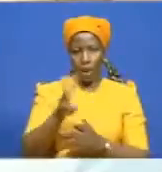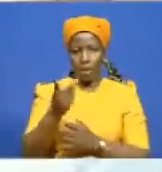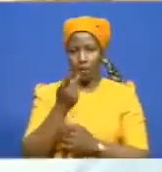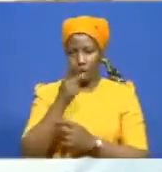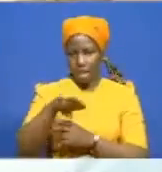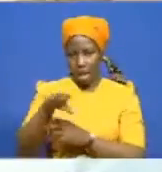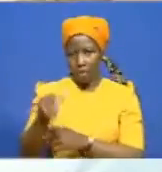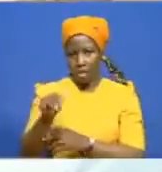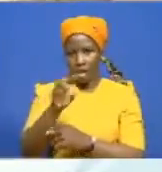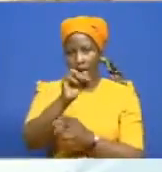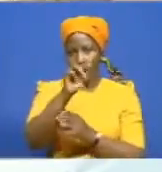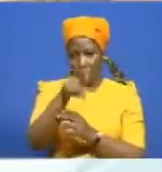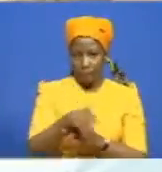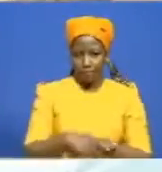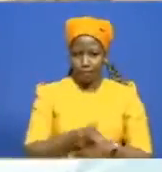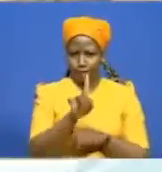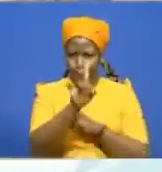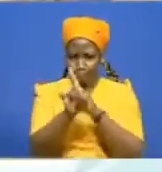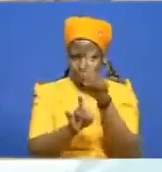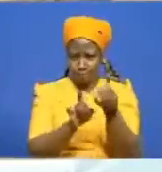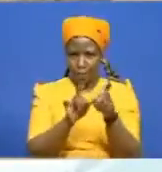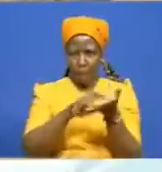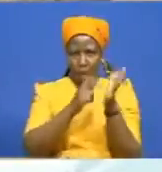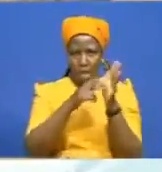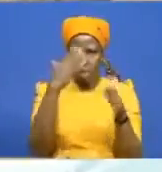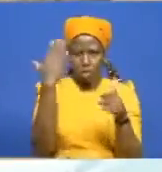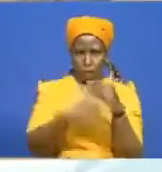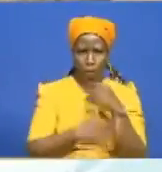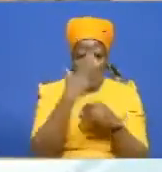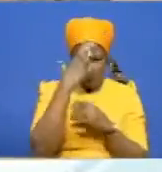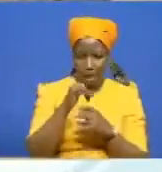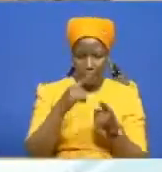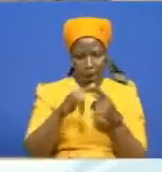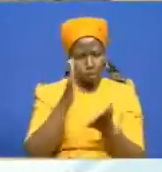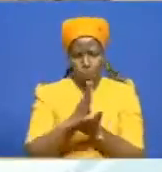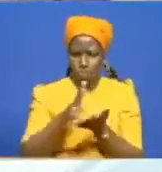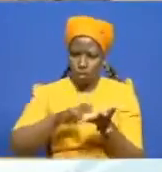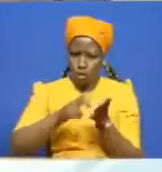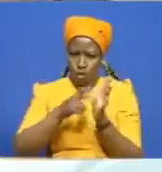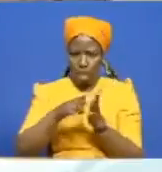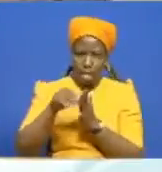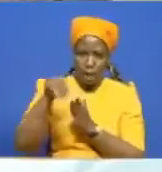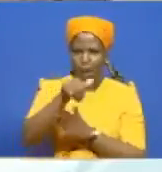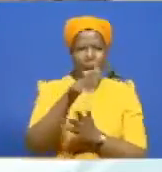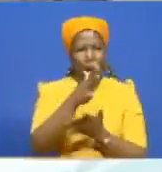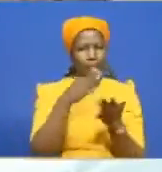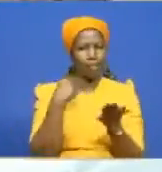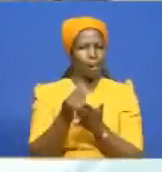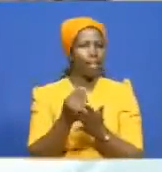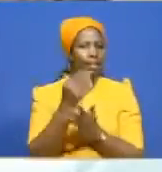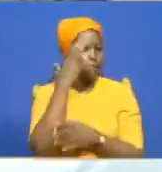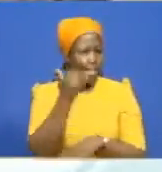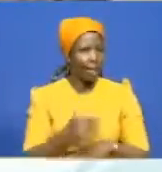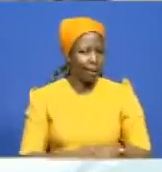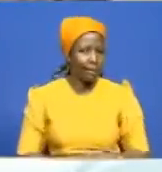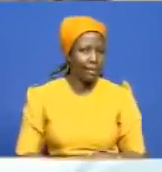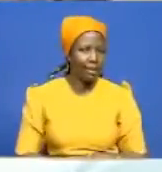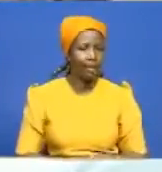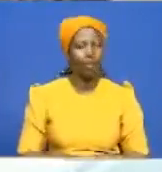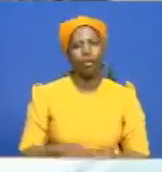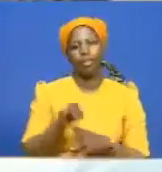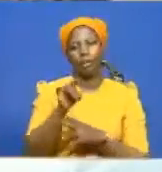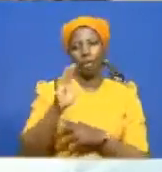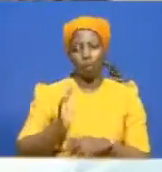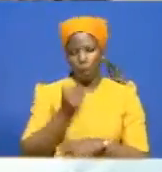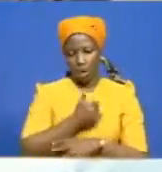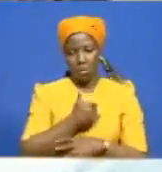have questioned why the project stopped, yet the contractor had been paid half the amount. The committee has promised to table a report